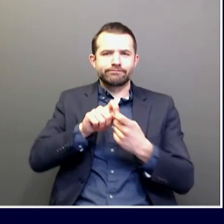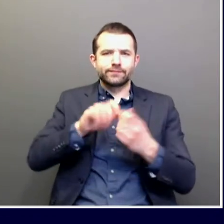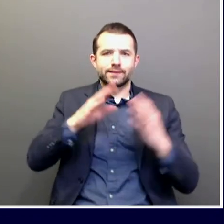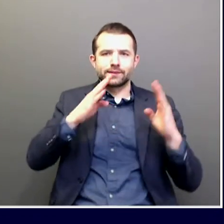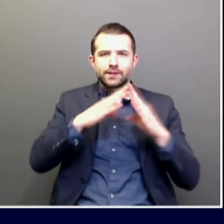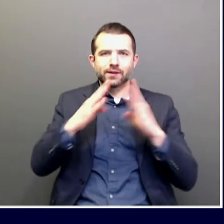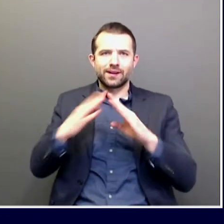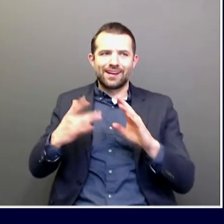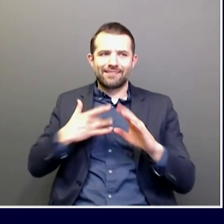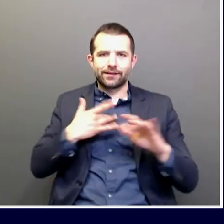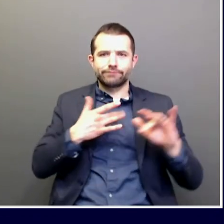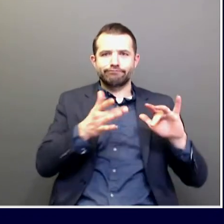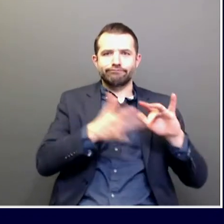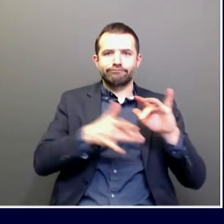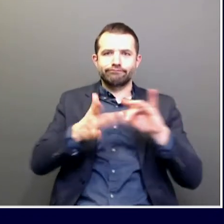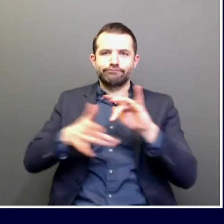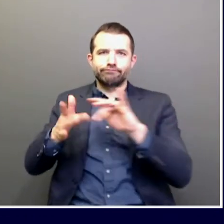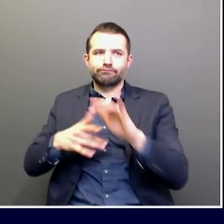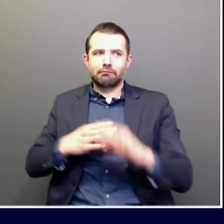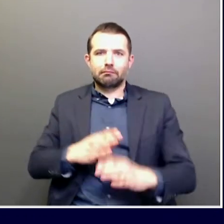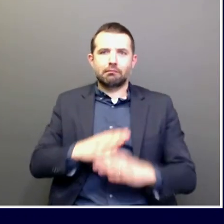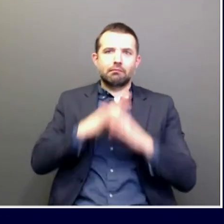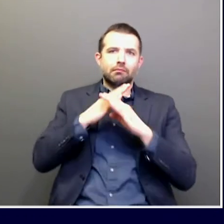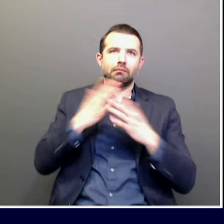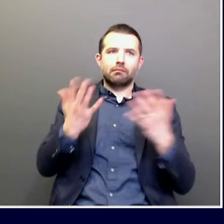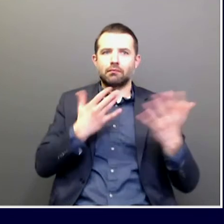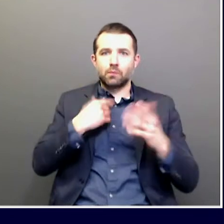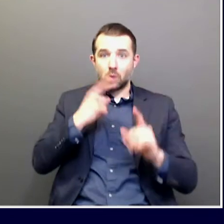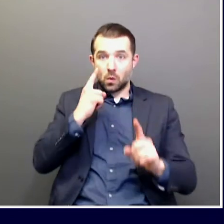in Central Maine, to see if we can relieve some of that.